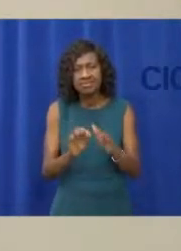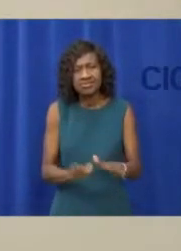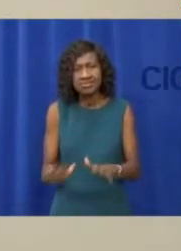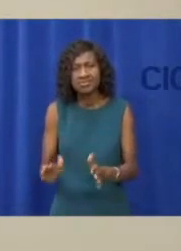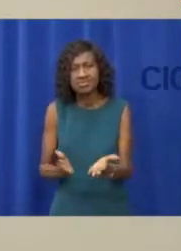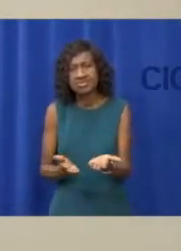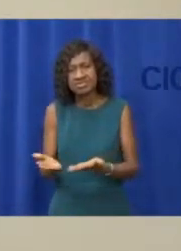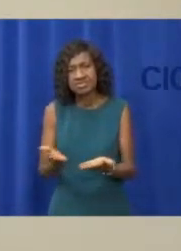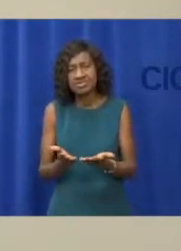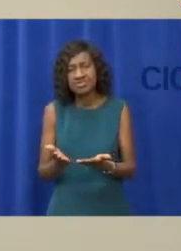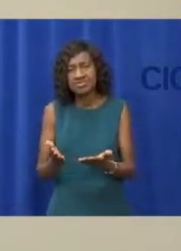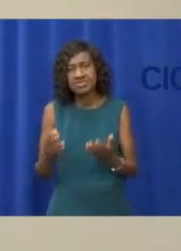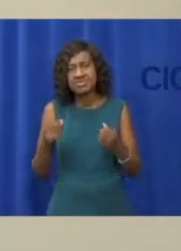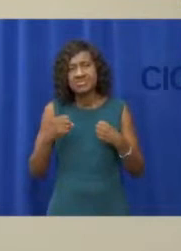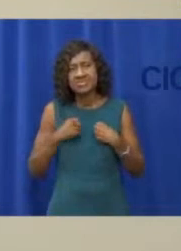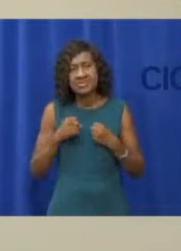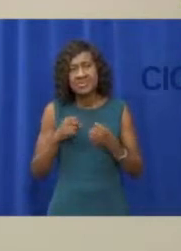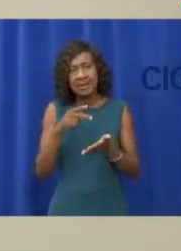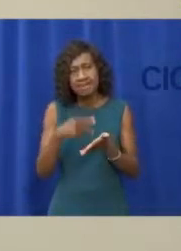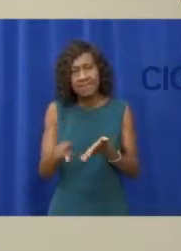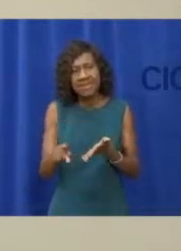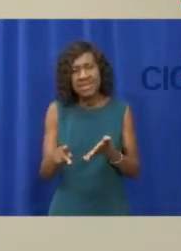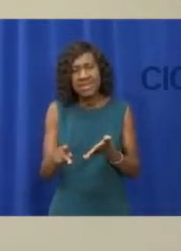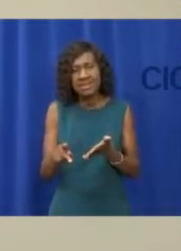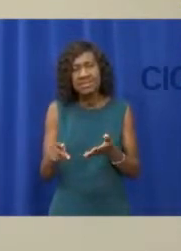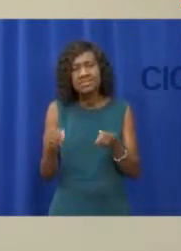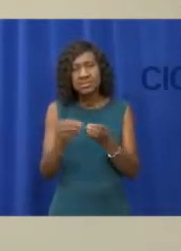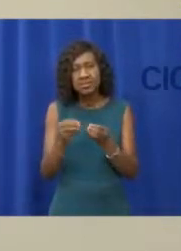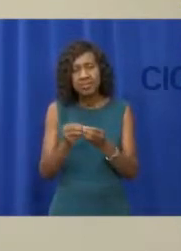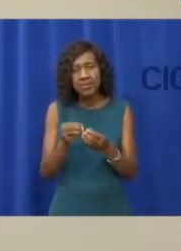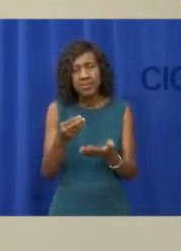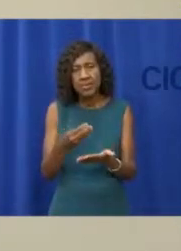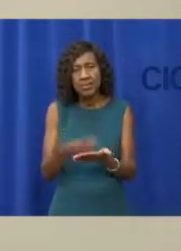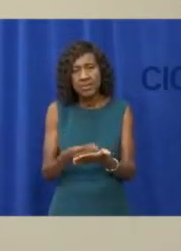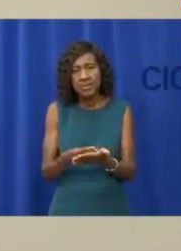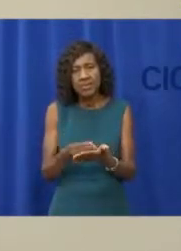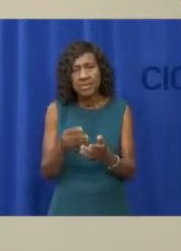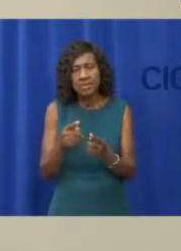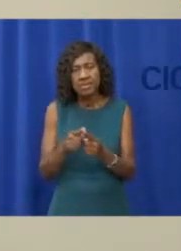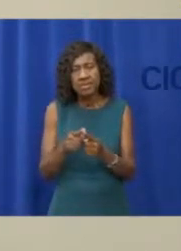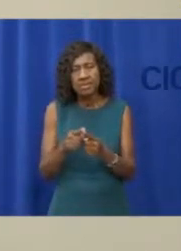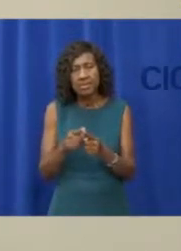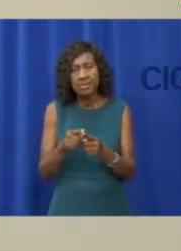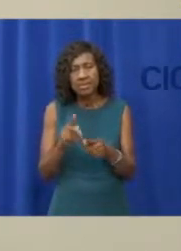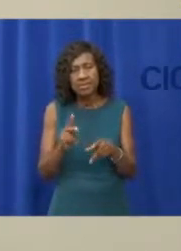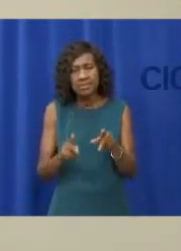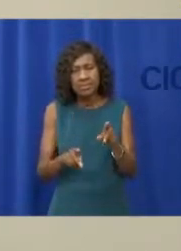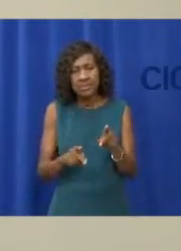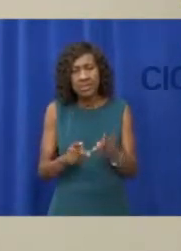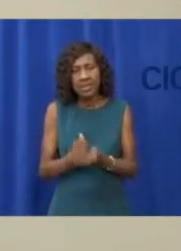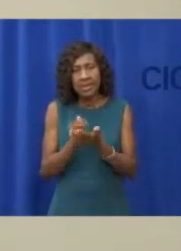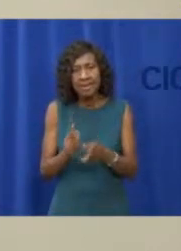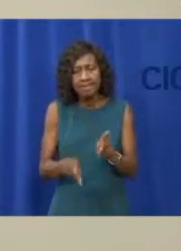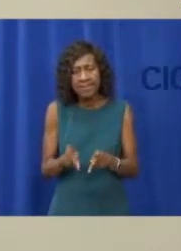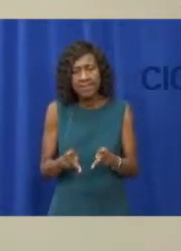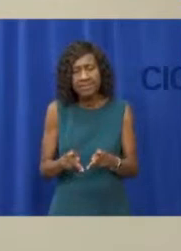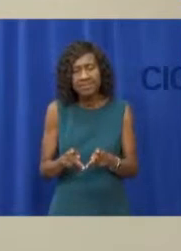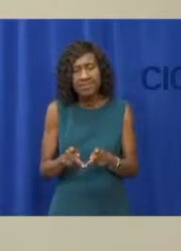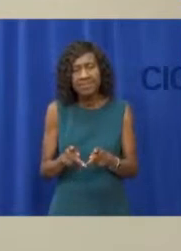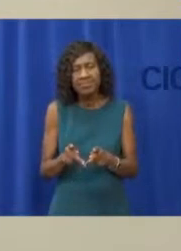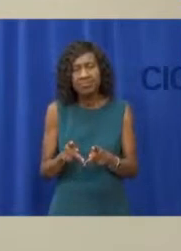has paid an additional stipend to persons on permanent financial assistance, seamen and